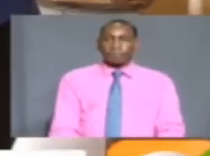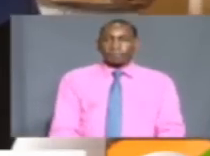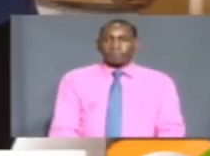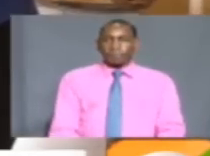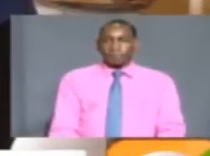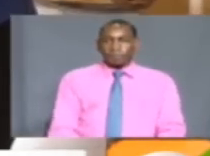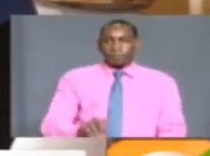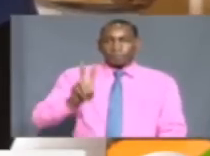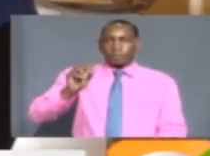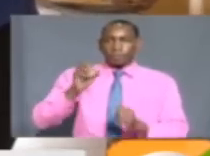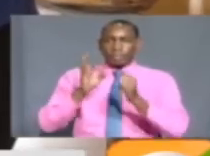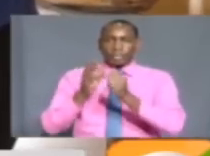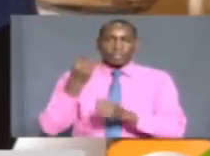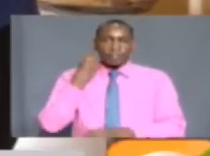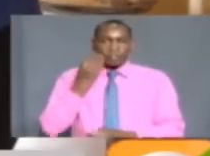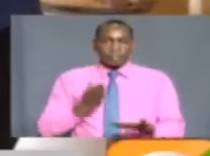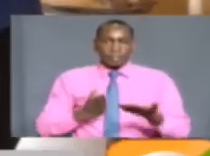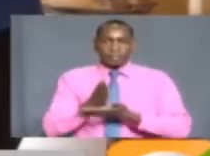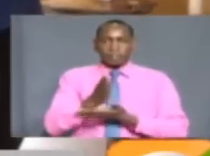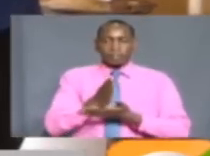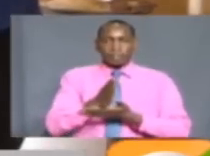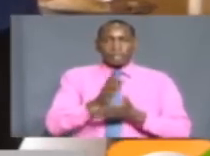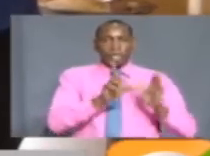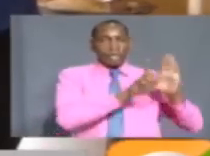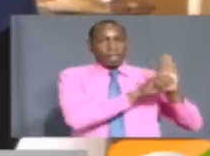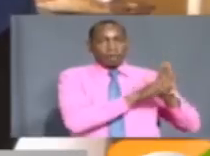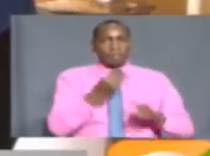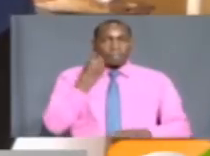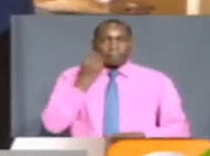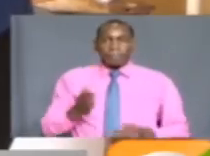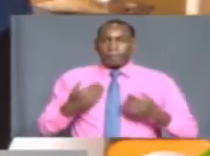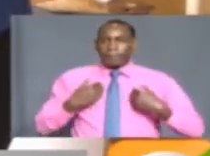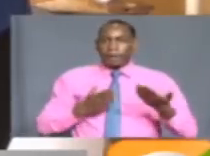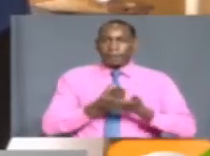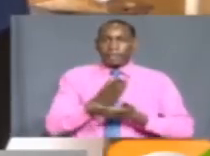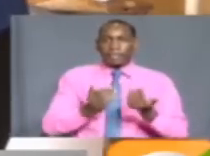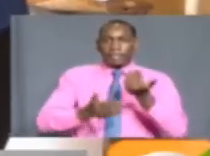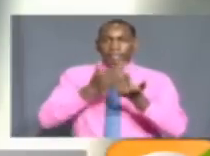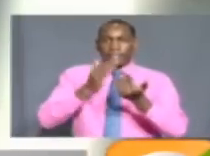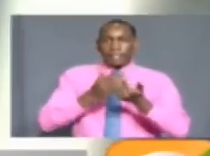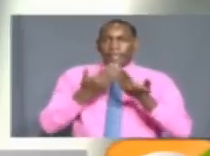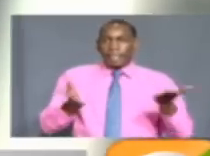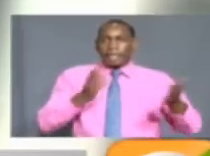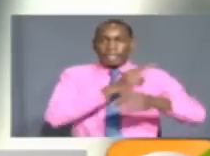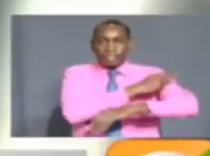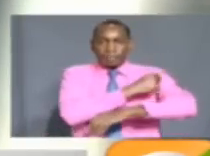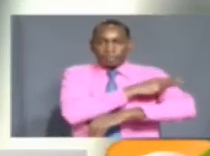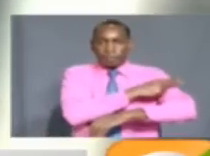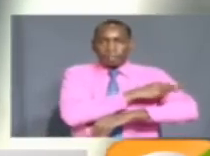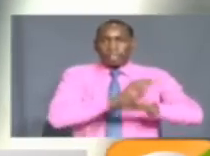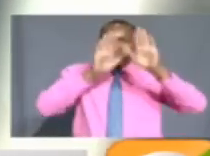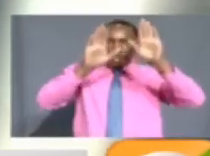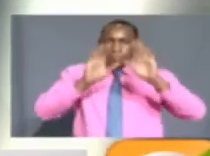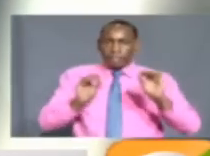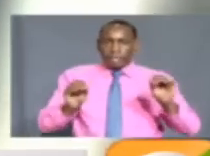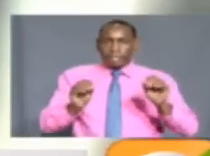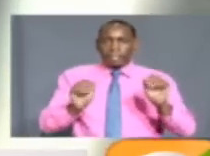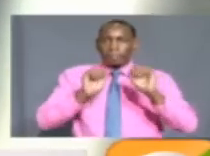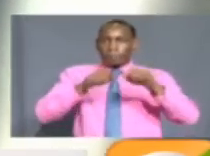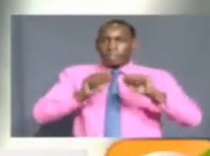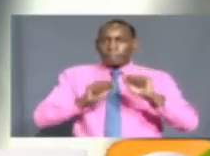According to the 2013 Patients' Rights Charter, any patient has the right to be treated in any healthcare facility, irrespective of their ability to